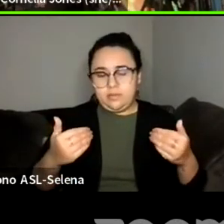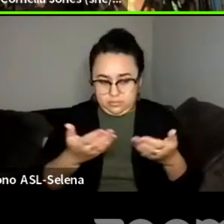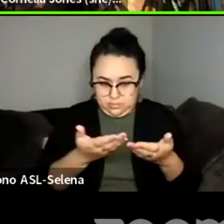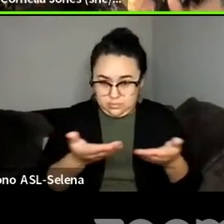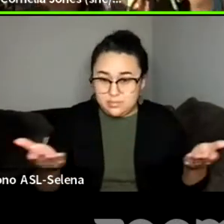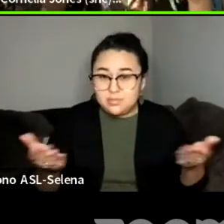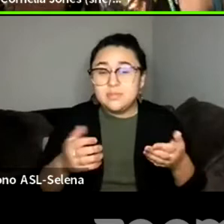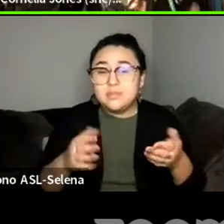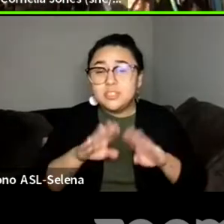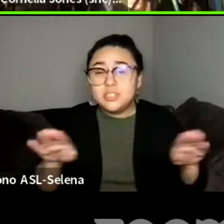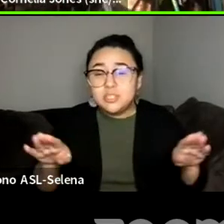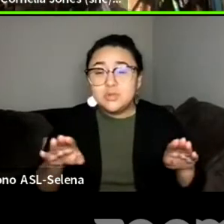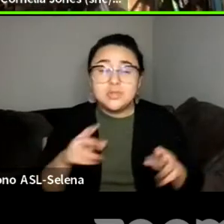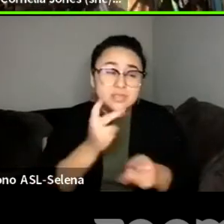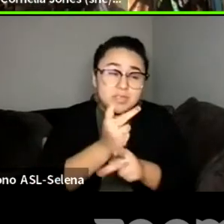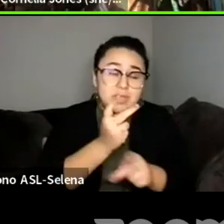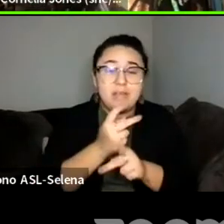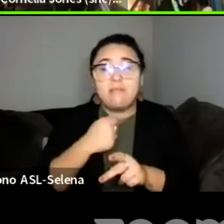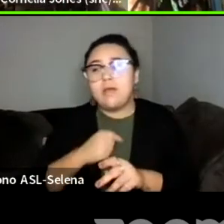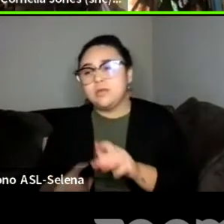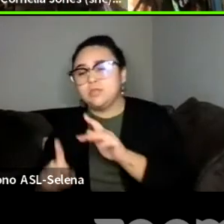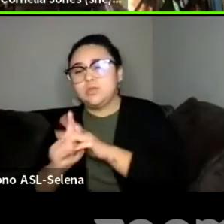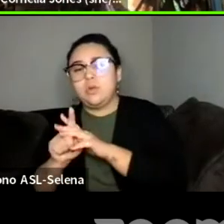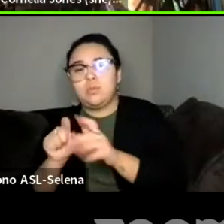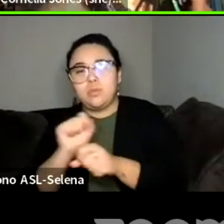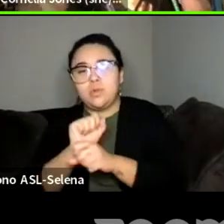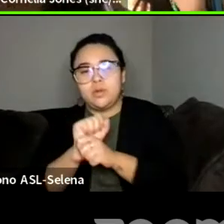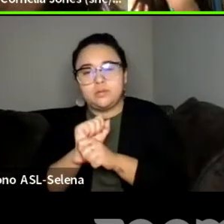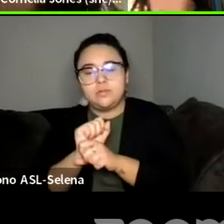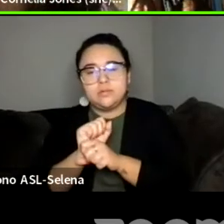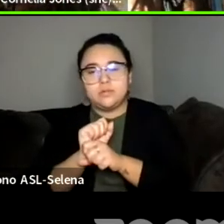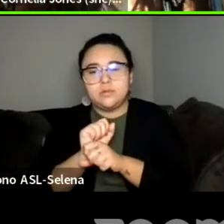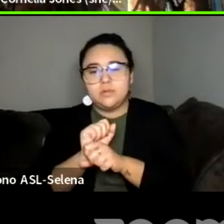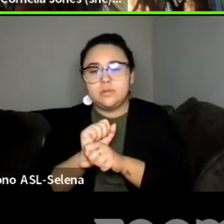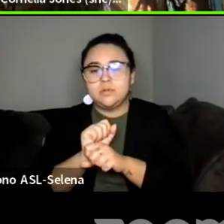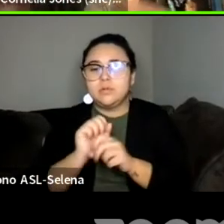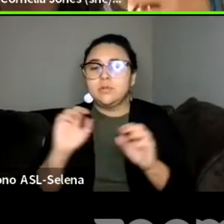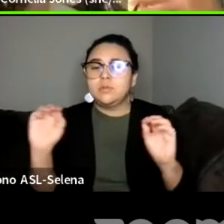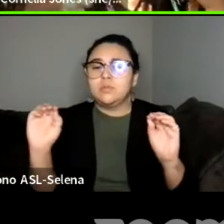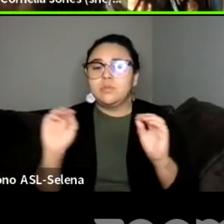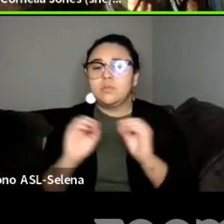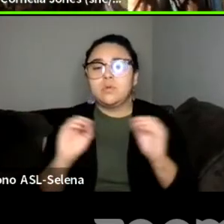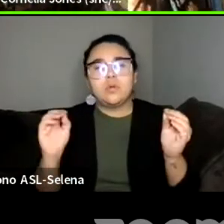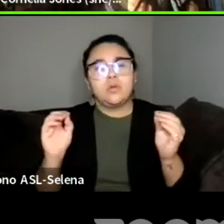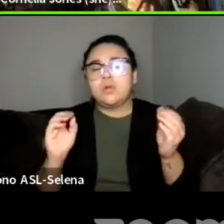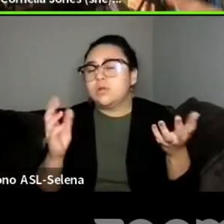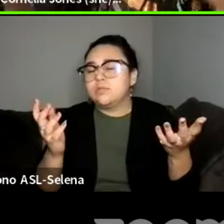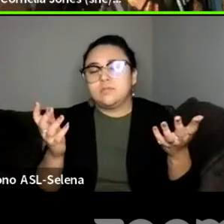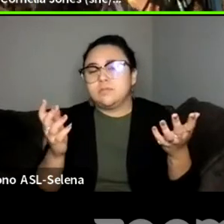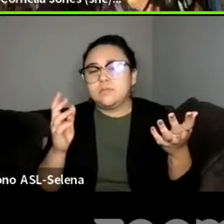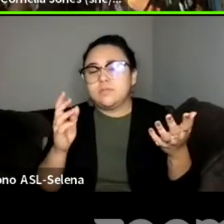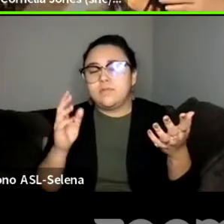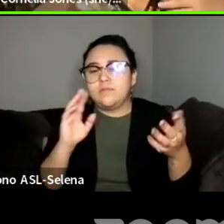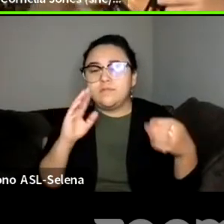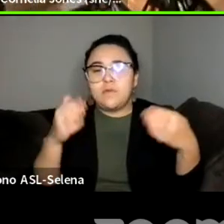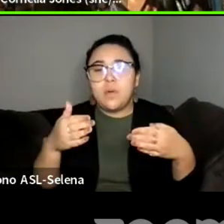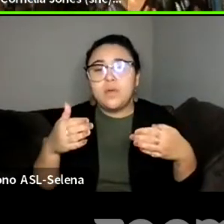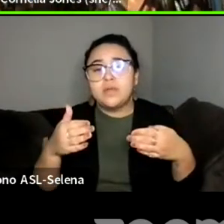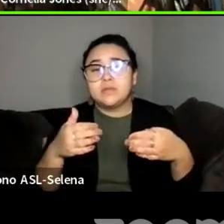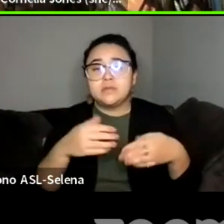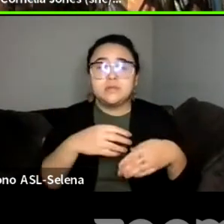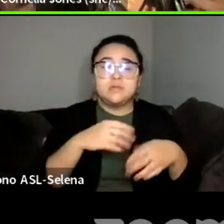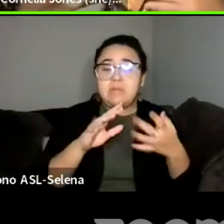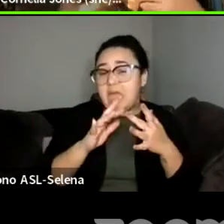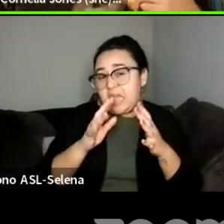taken care of, and then we can show up at our job either remote or on site, but we can